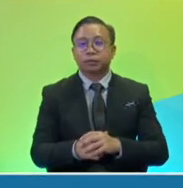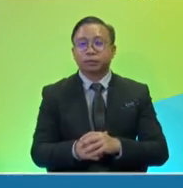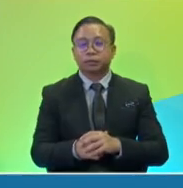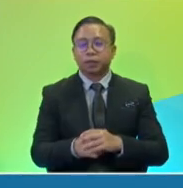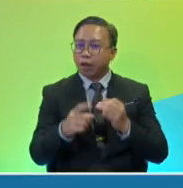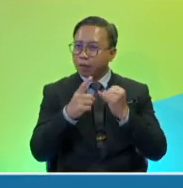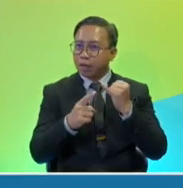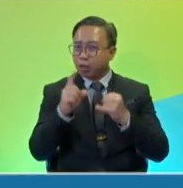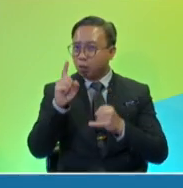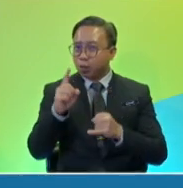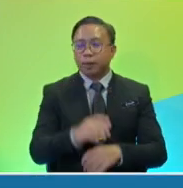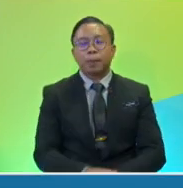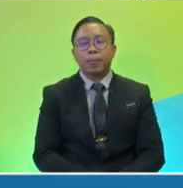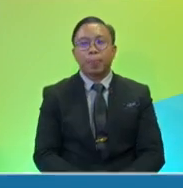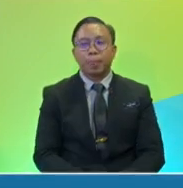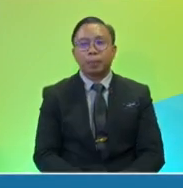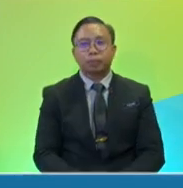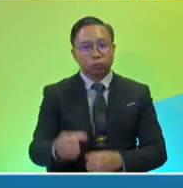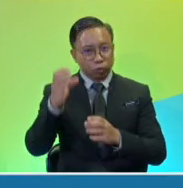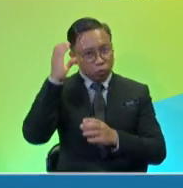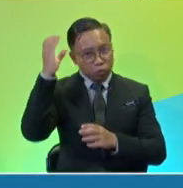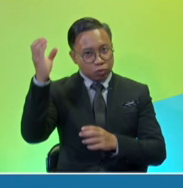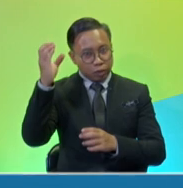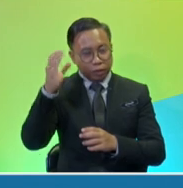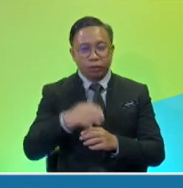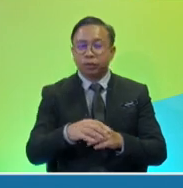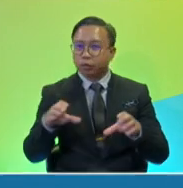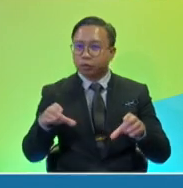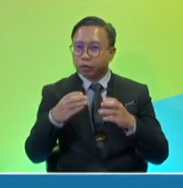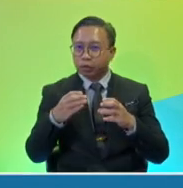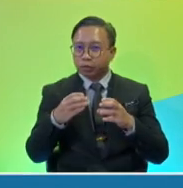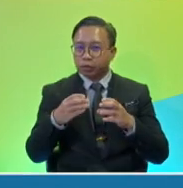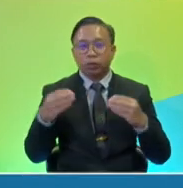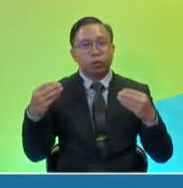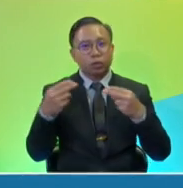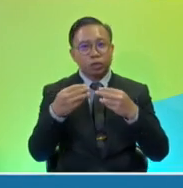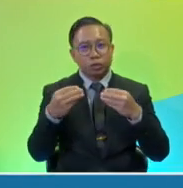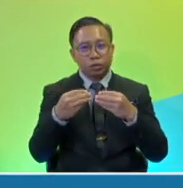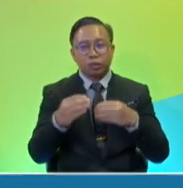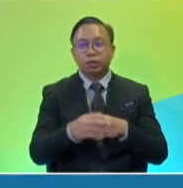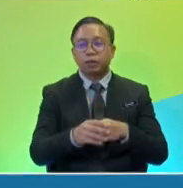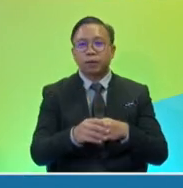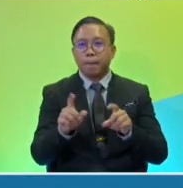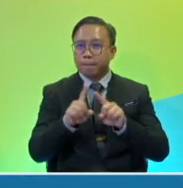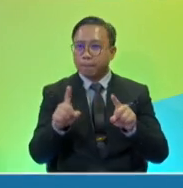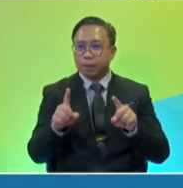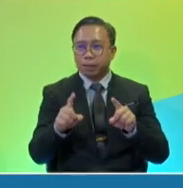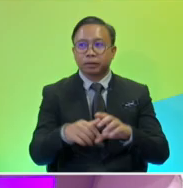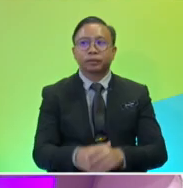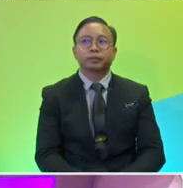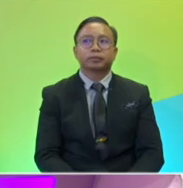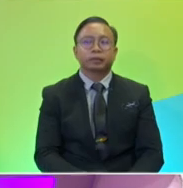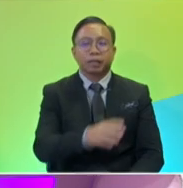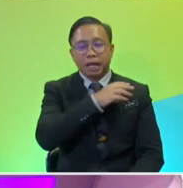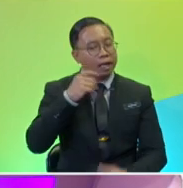the final one would be construct compound sentences using conjunction, but, and write it. Okay,